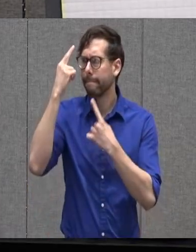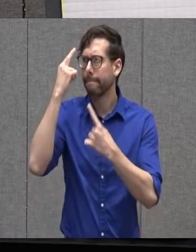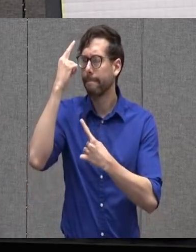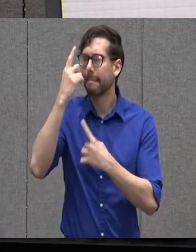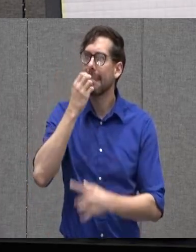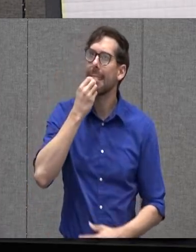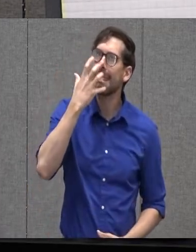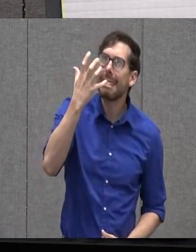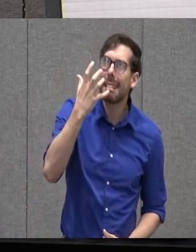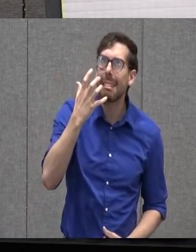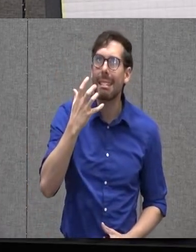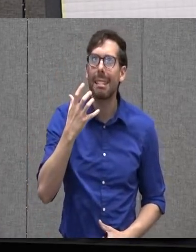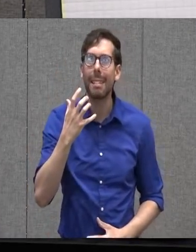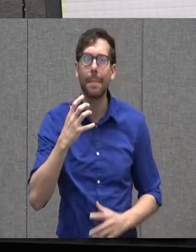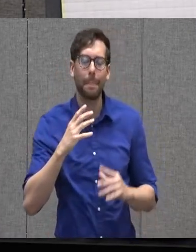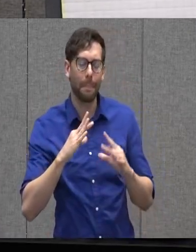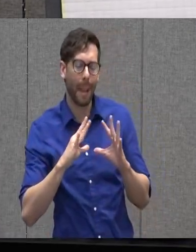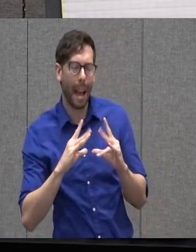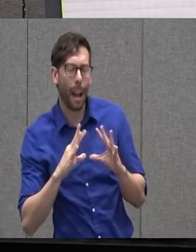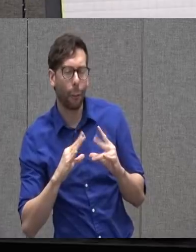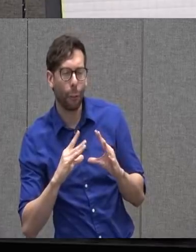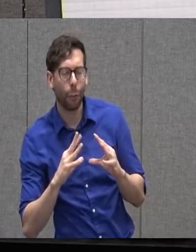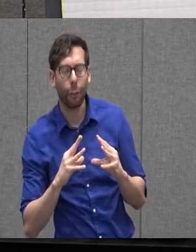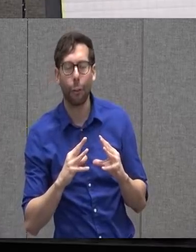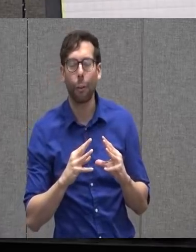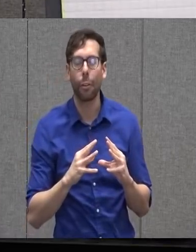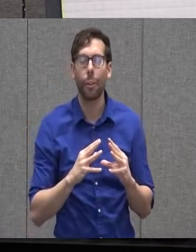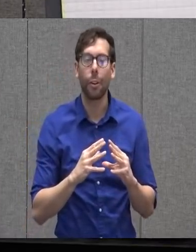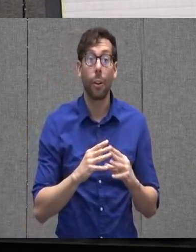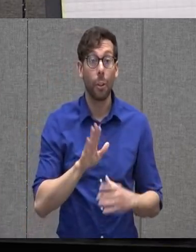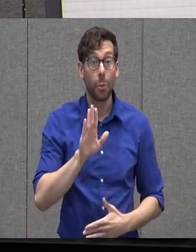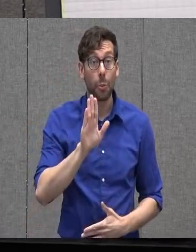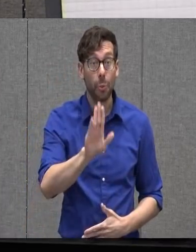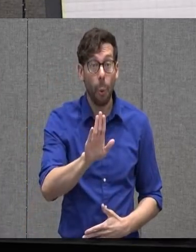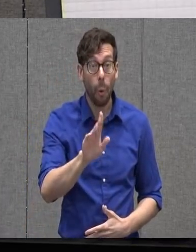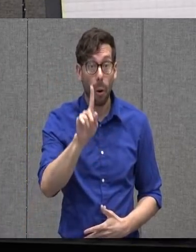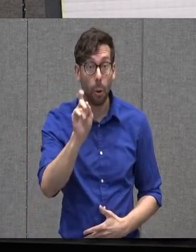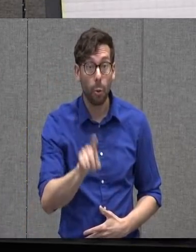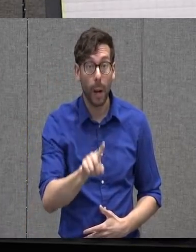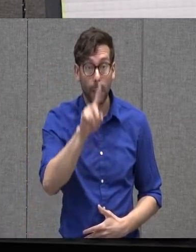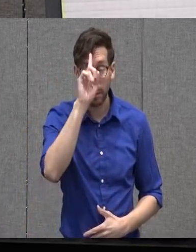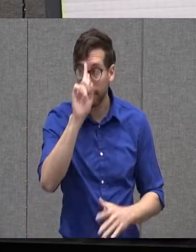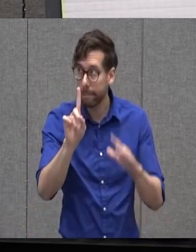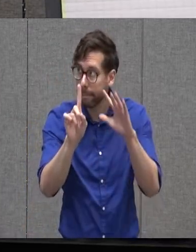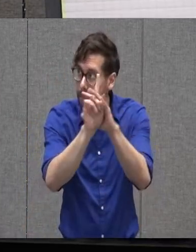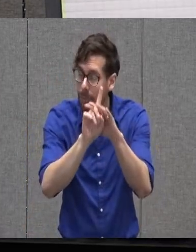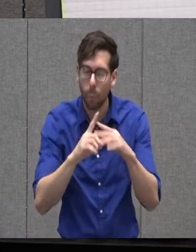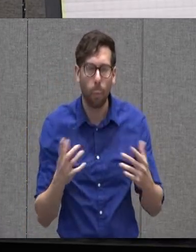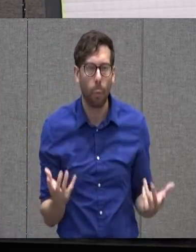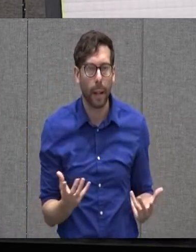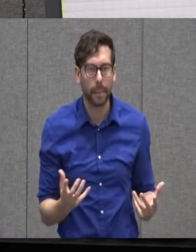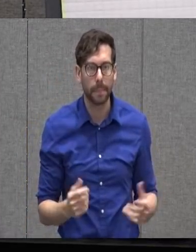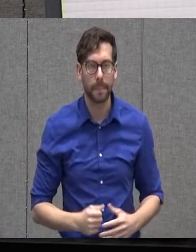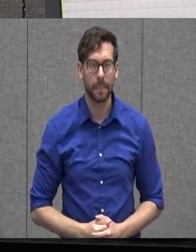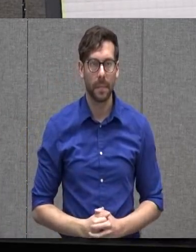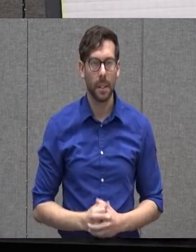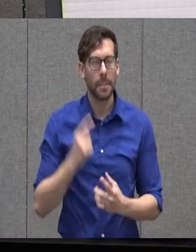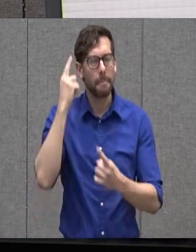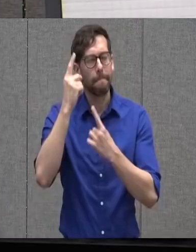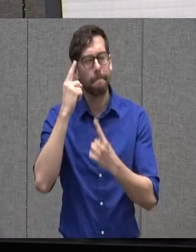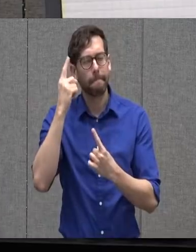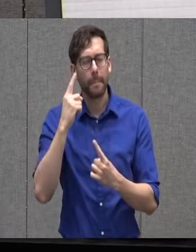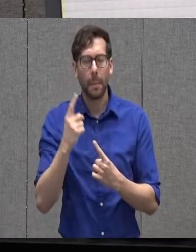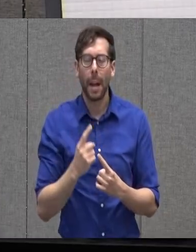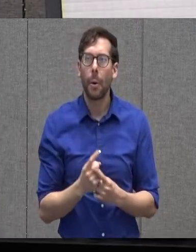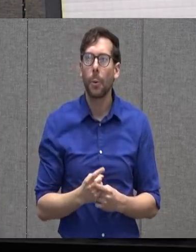what questions are coming to your mind? Let me give us some question starters. What is a what question that you